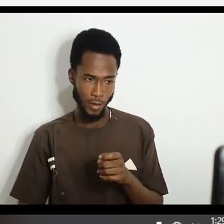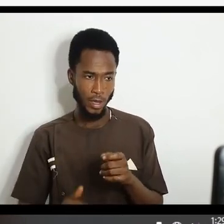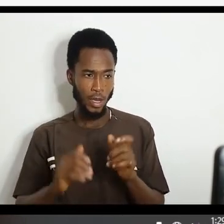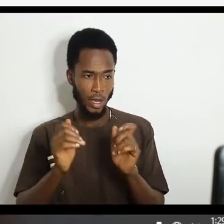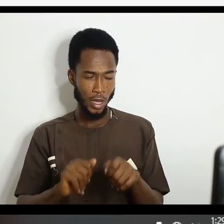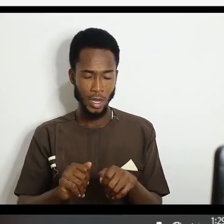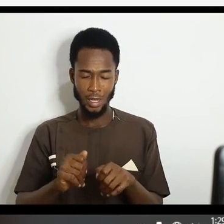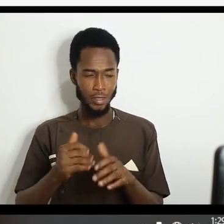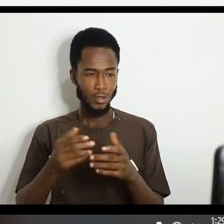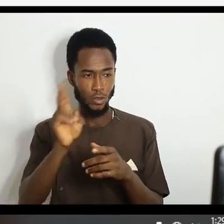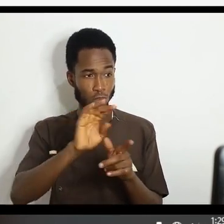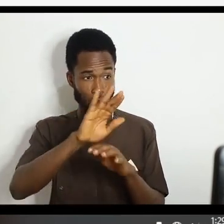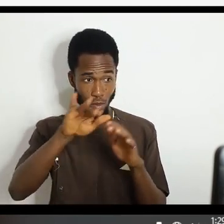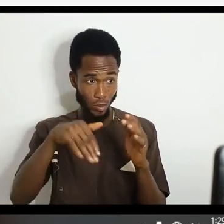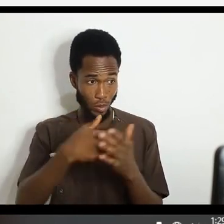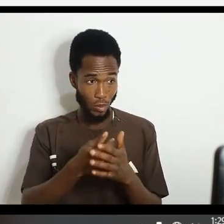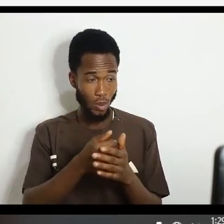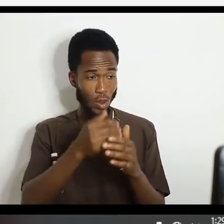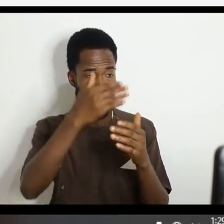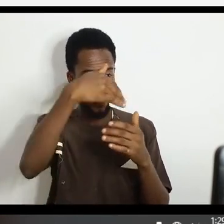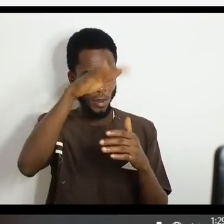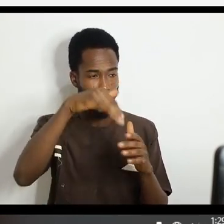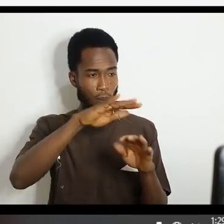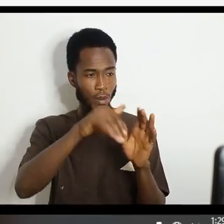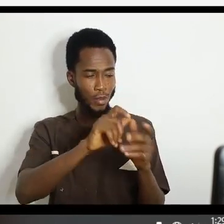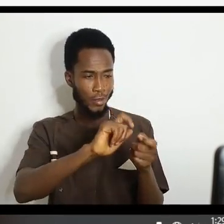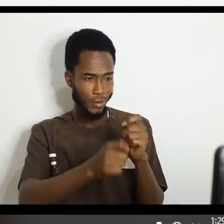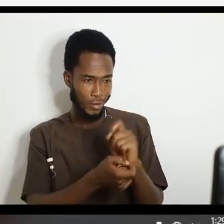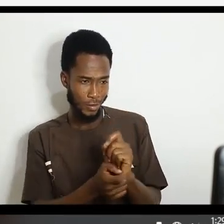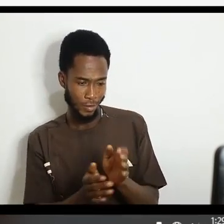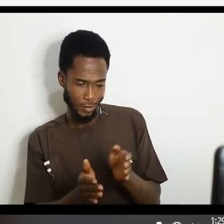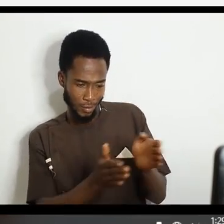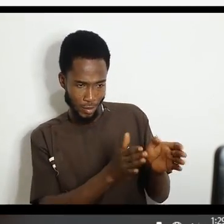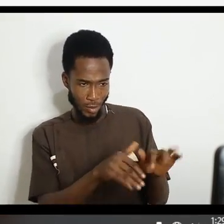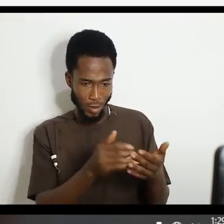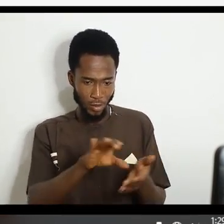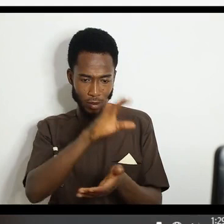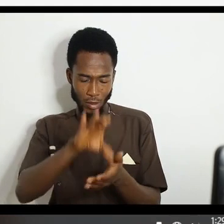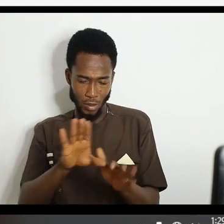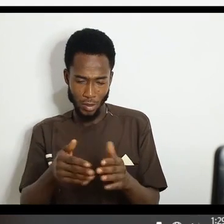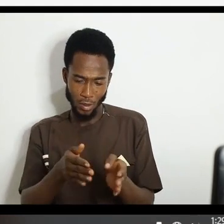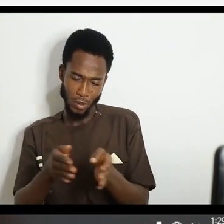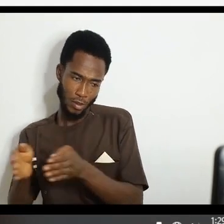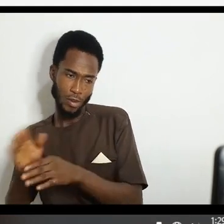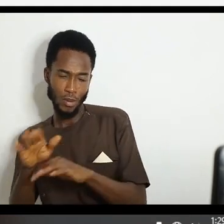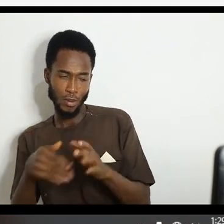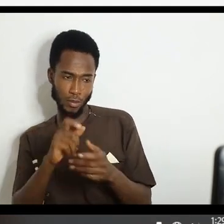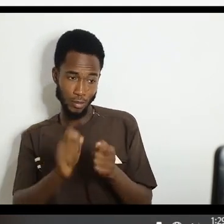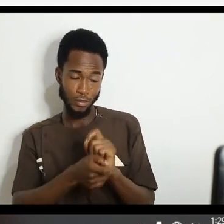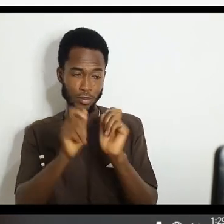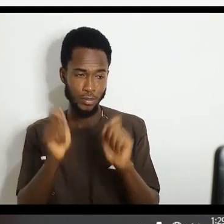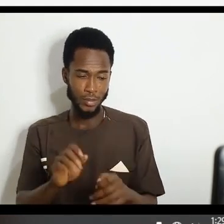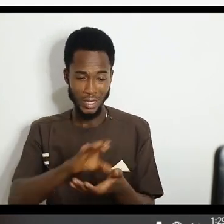the paragraph box to change the alignment of our text. So you can use